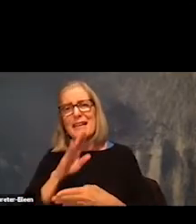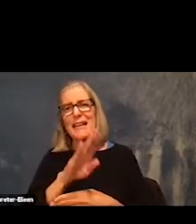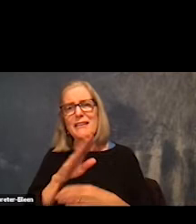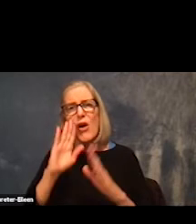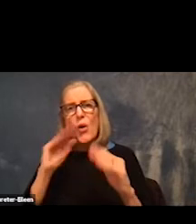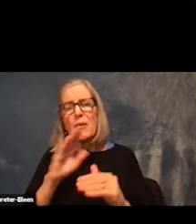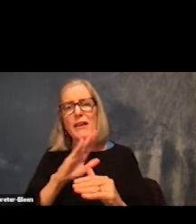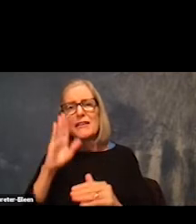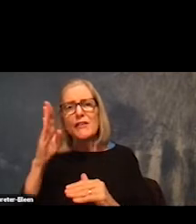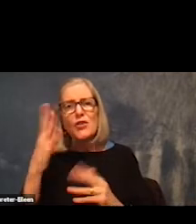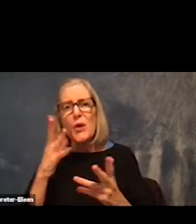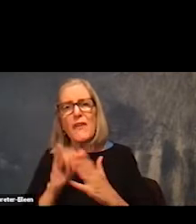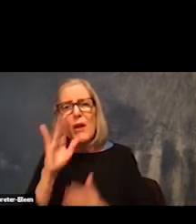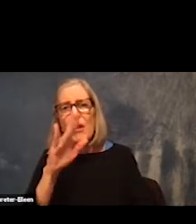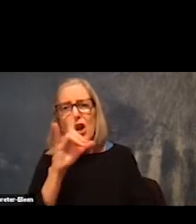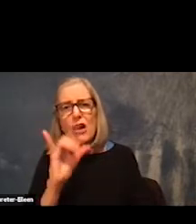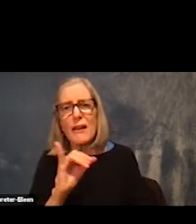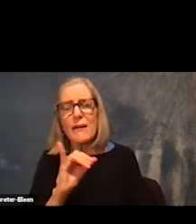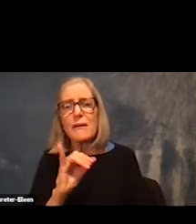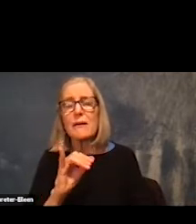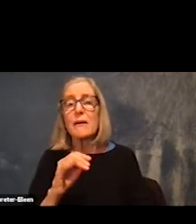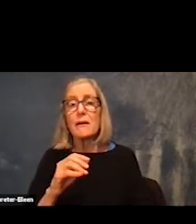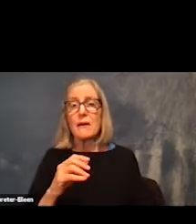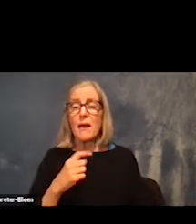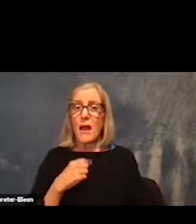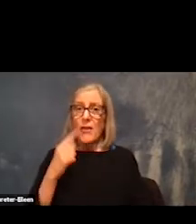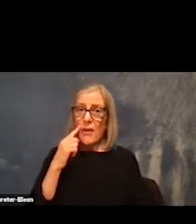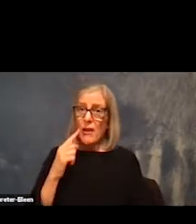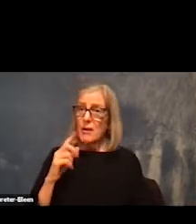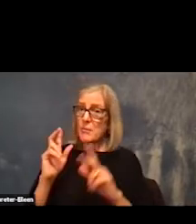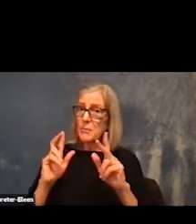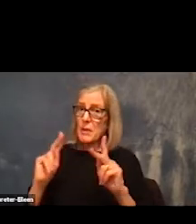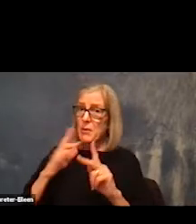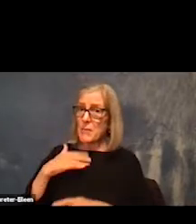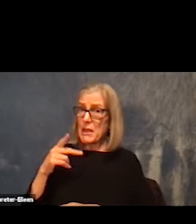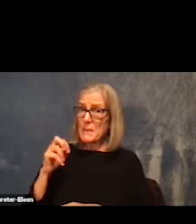how differently people would interact with me if my own son had a disability. Somehow it was a failing of